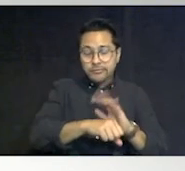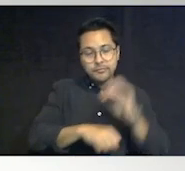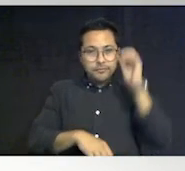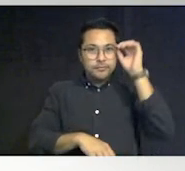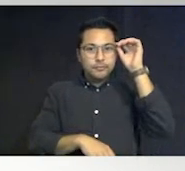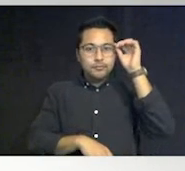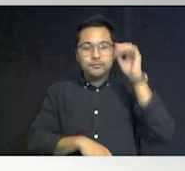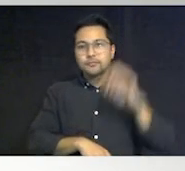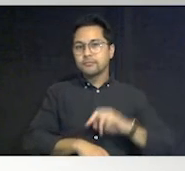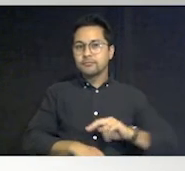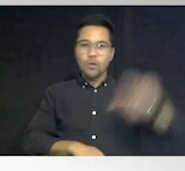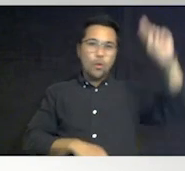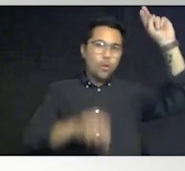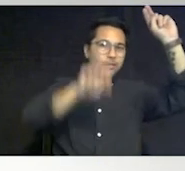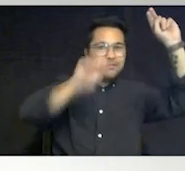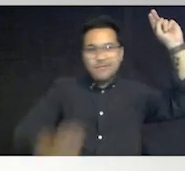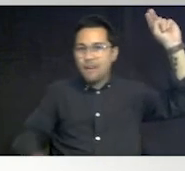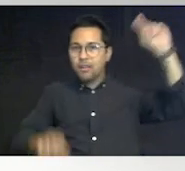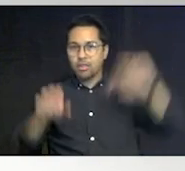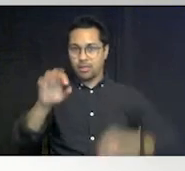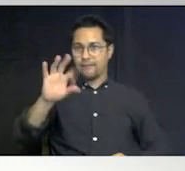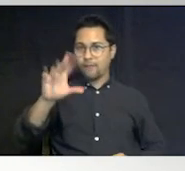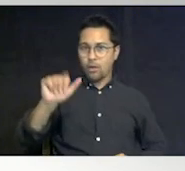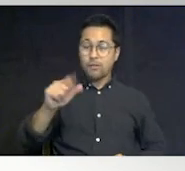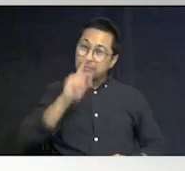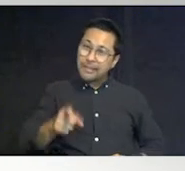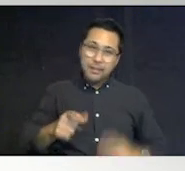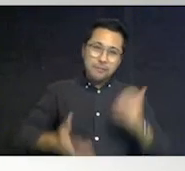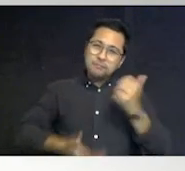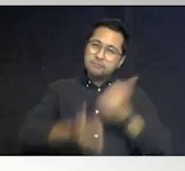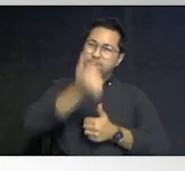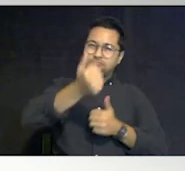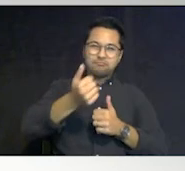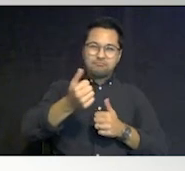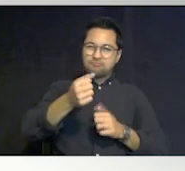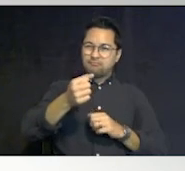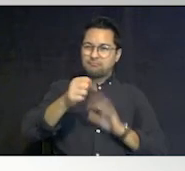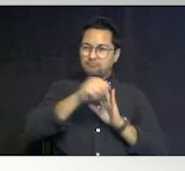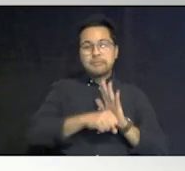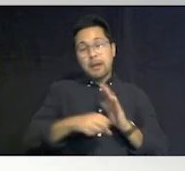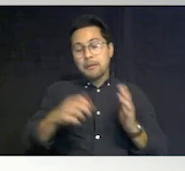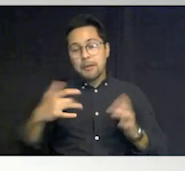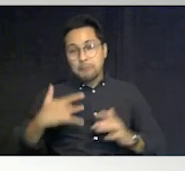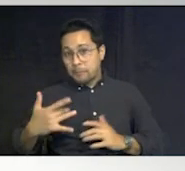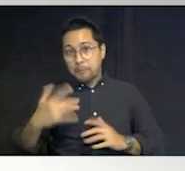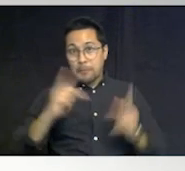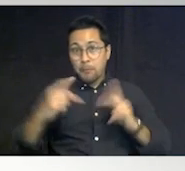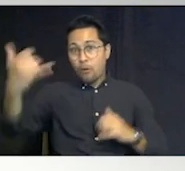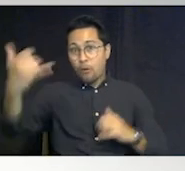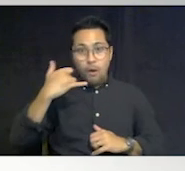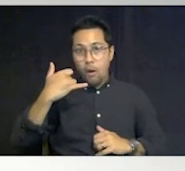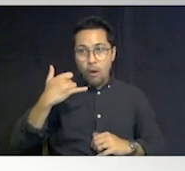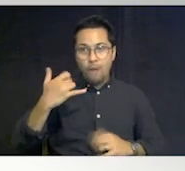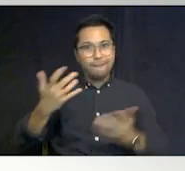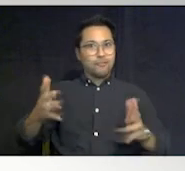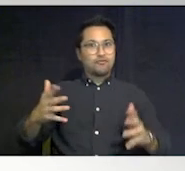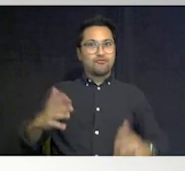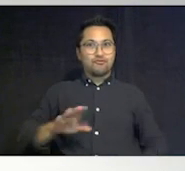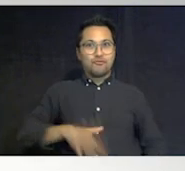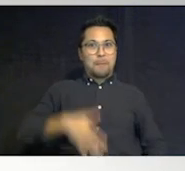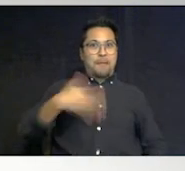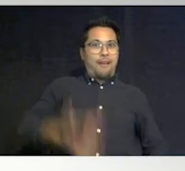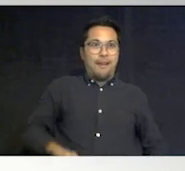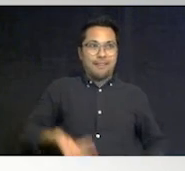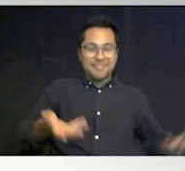you, 99% of the cases that we work with, I mean, no one calls us when they're happy. That's just a reality.